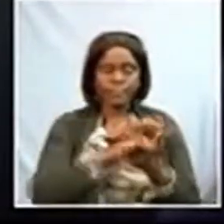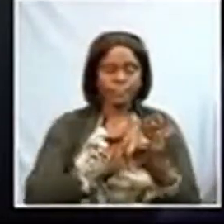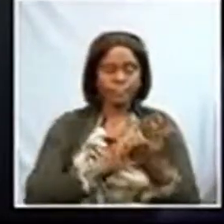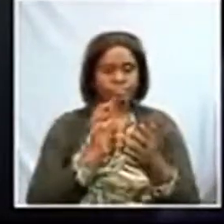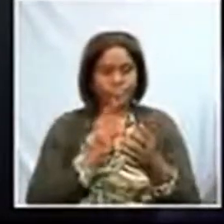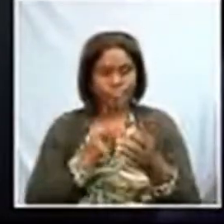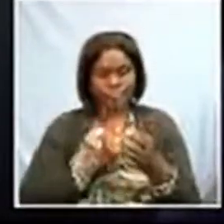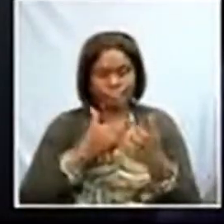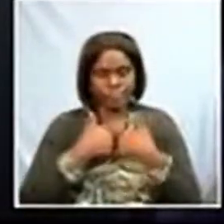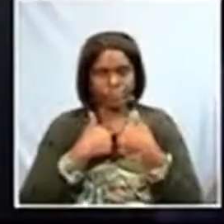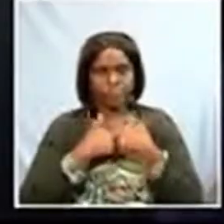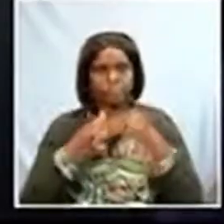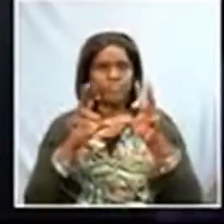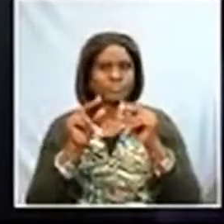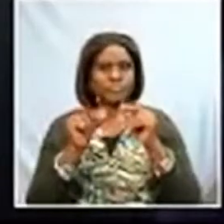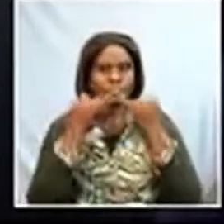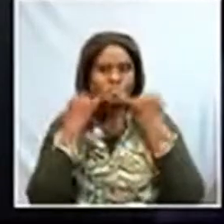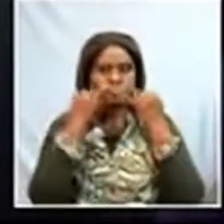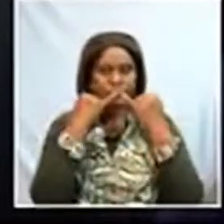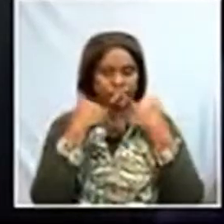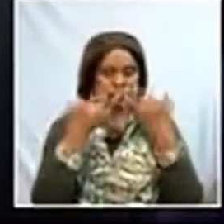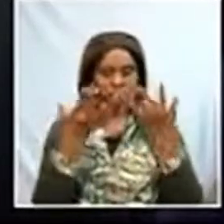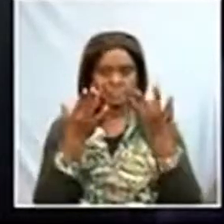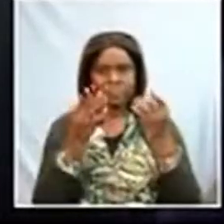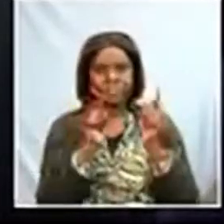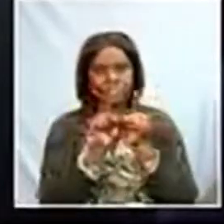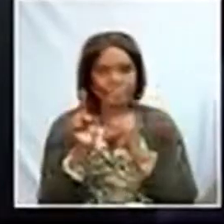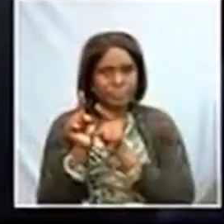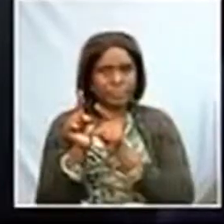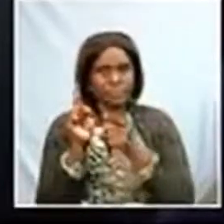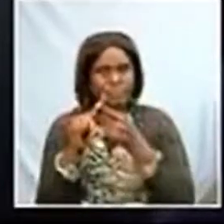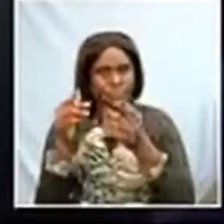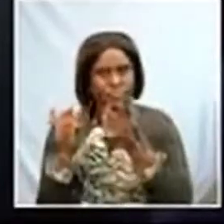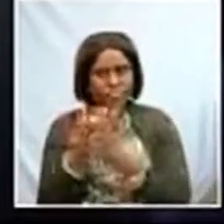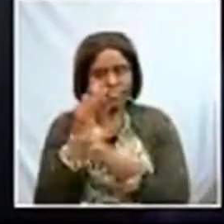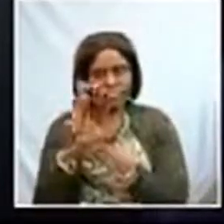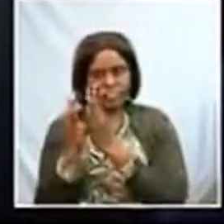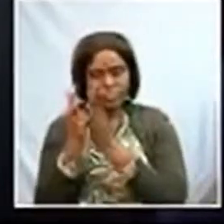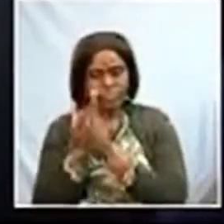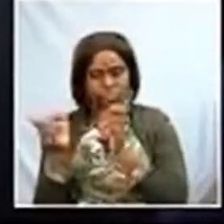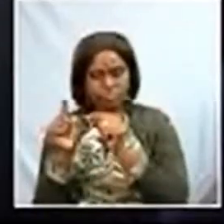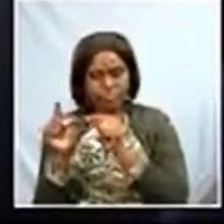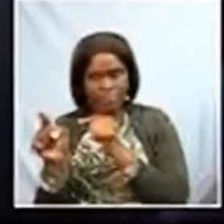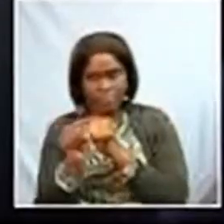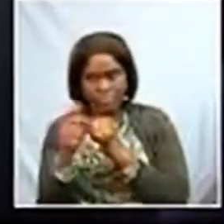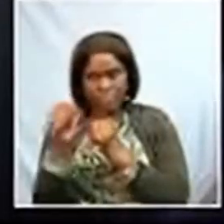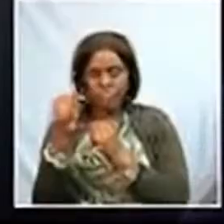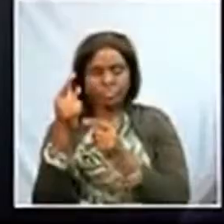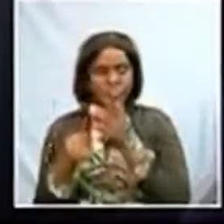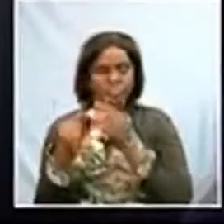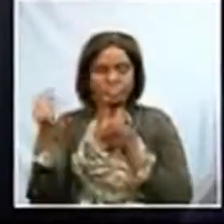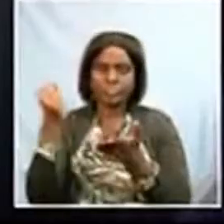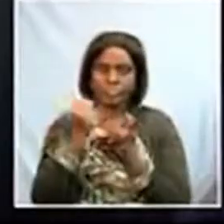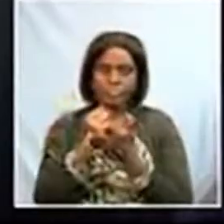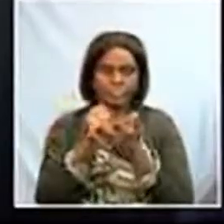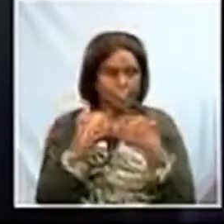We have no information as the new contractor when he was